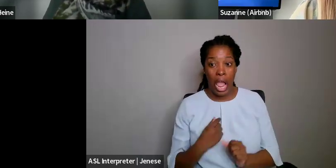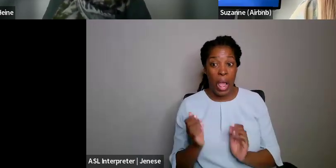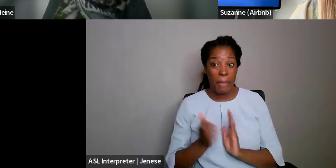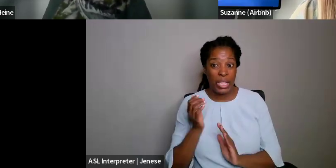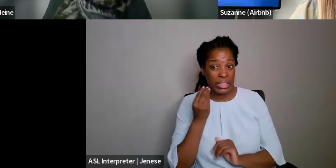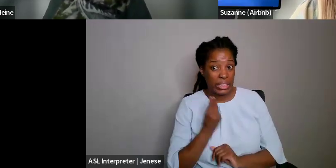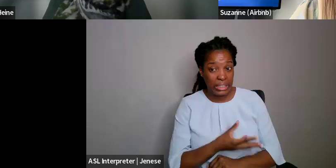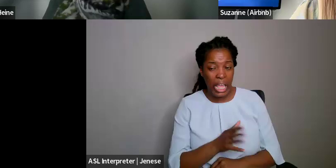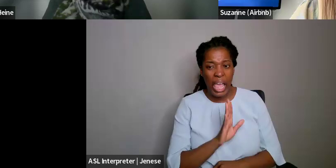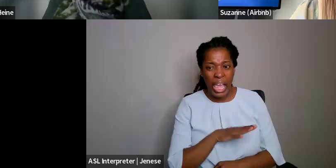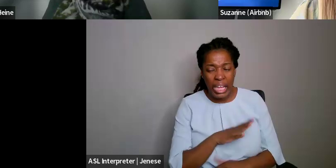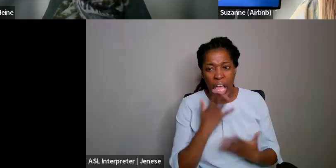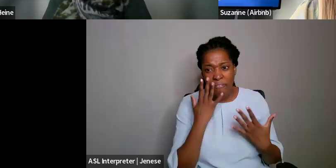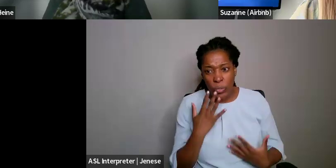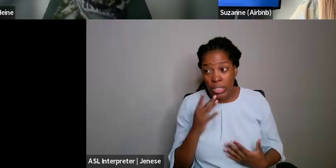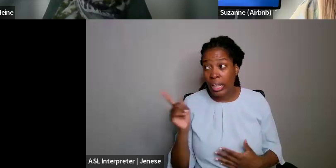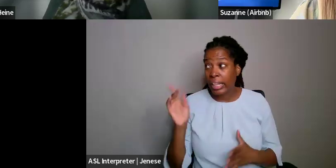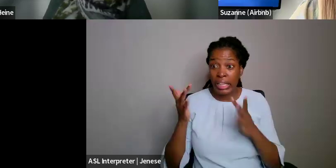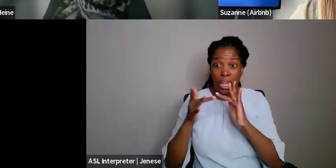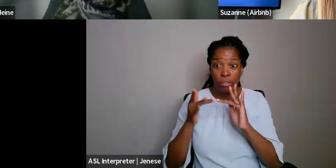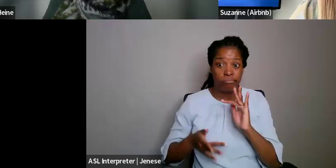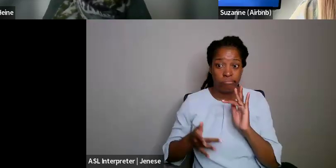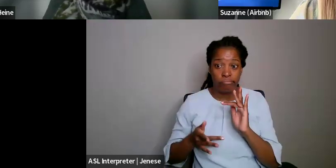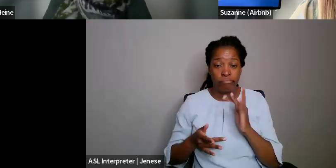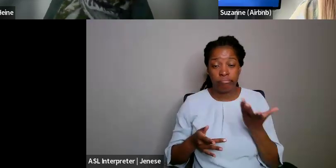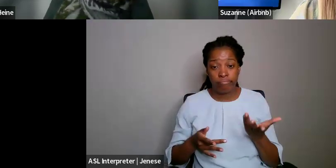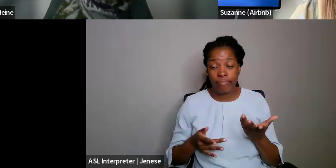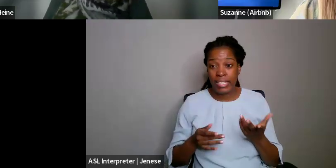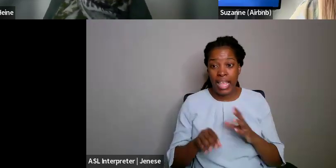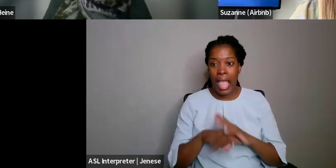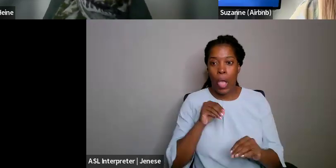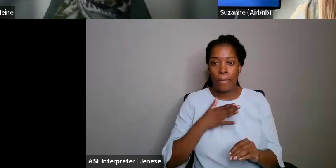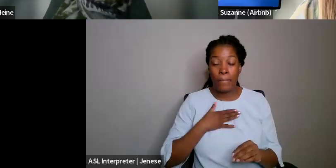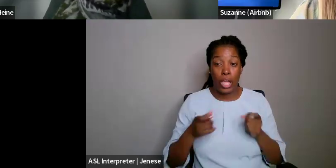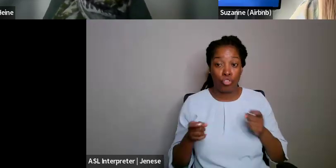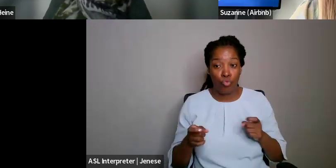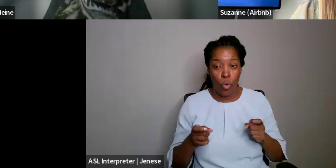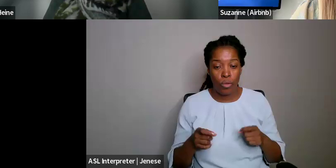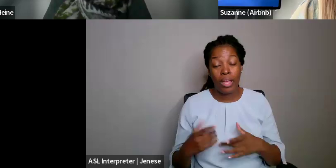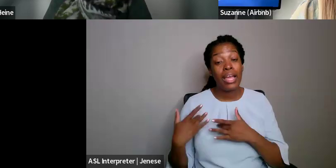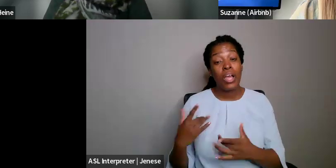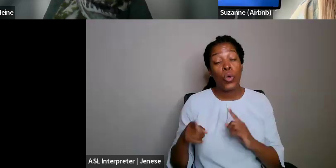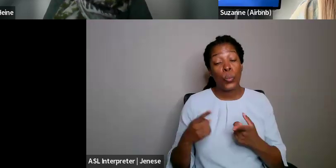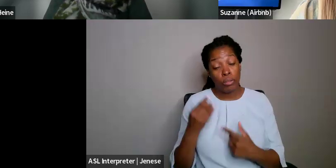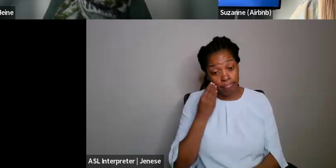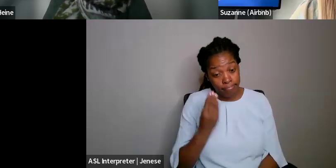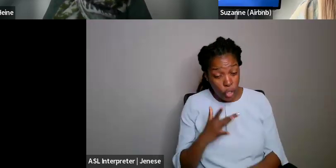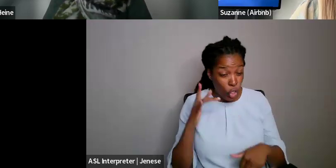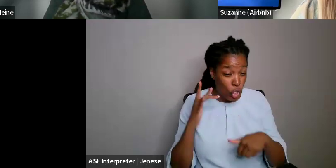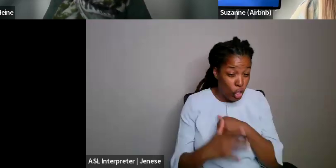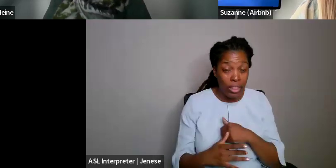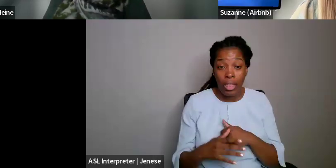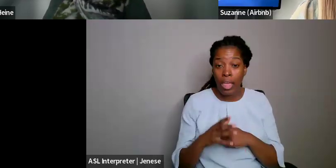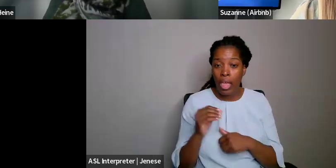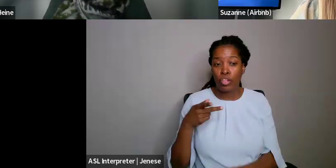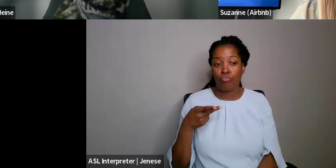the guest and said, unfortunately, that's what happened. It's beyond my control. usually when you alert them and you're proactive with communication, then